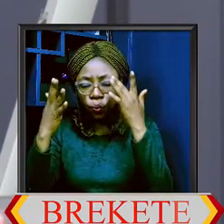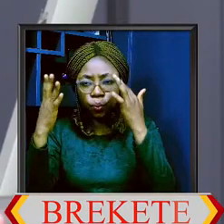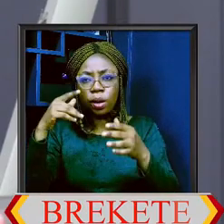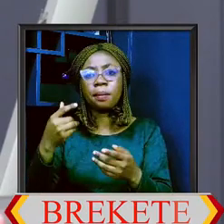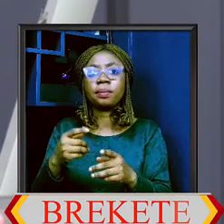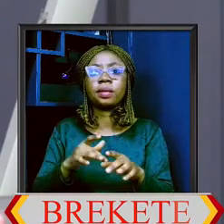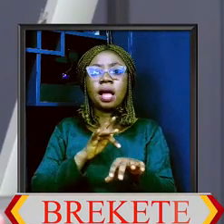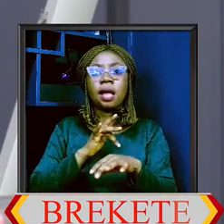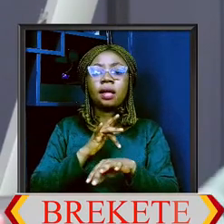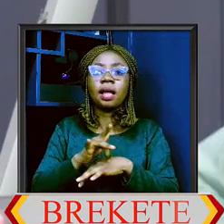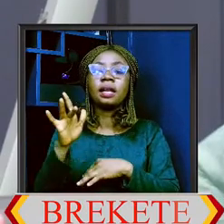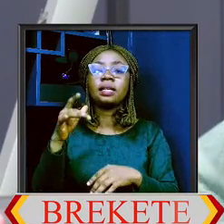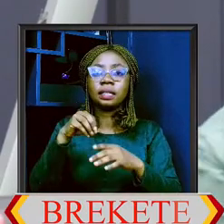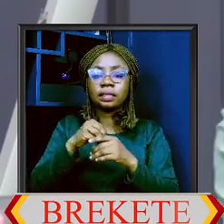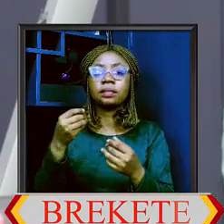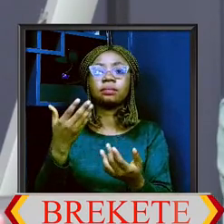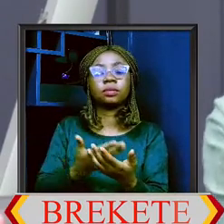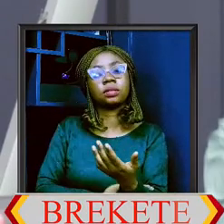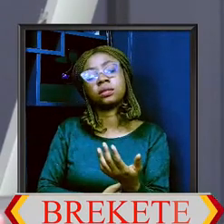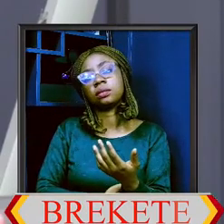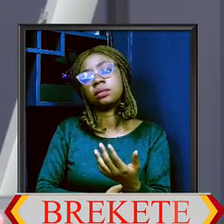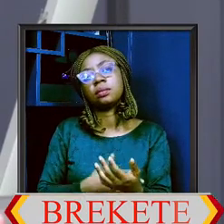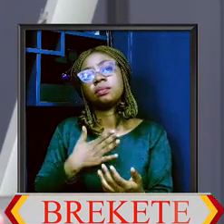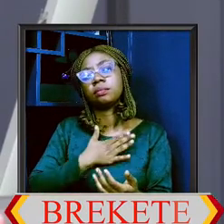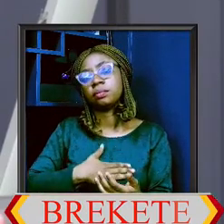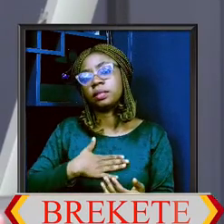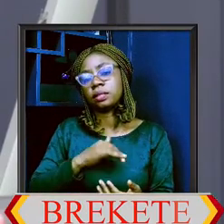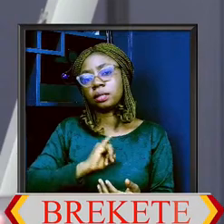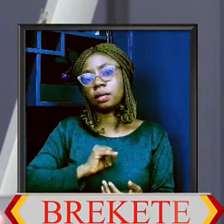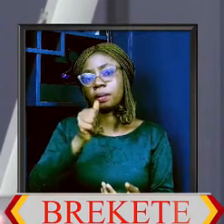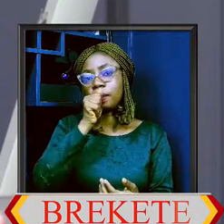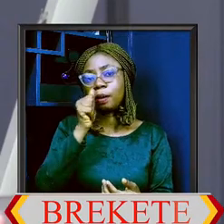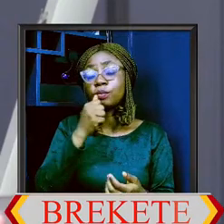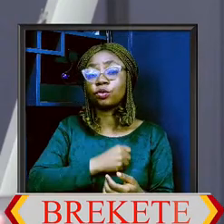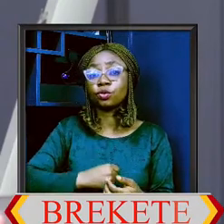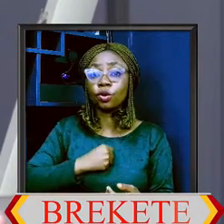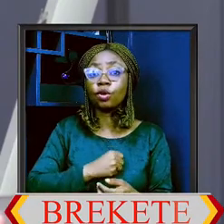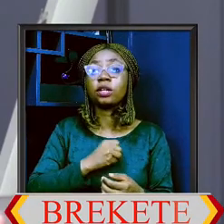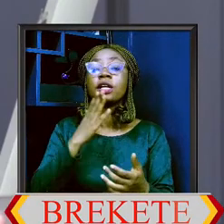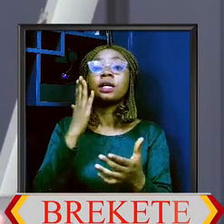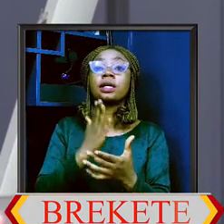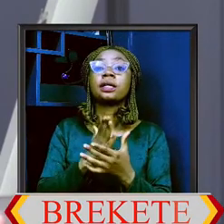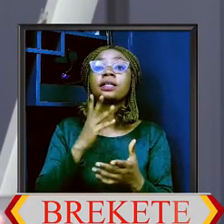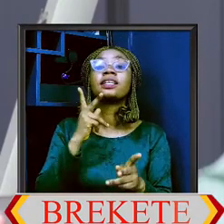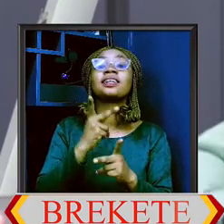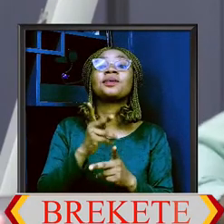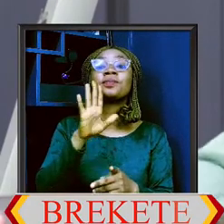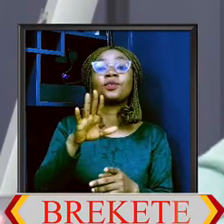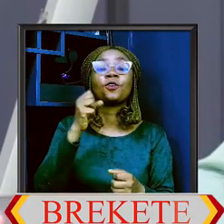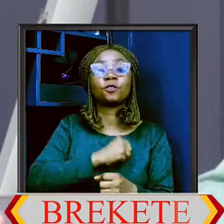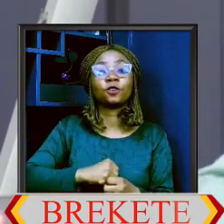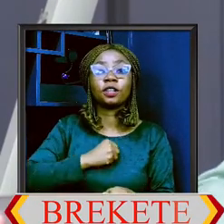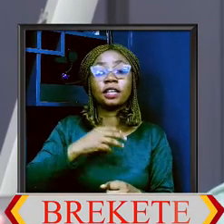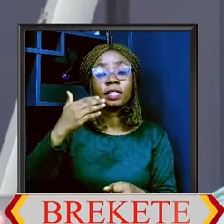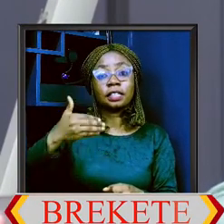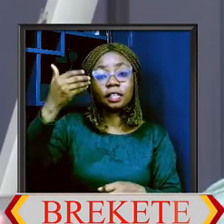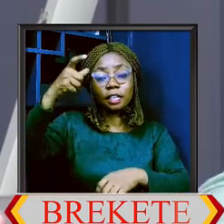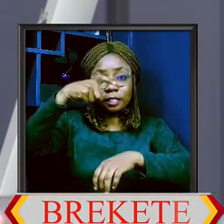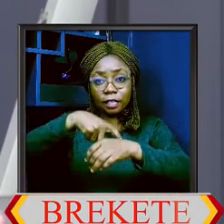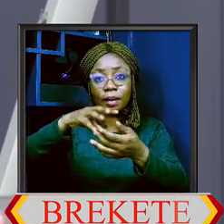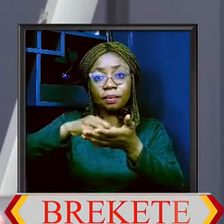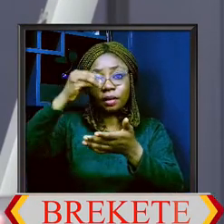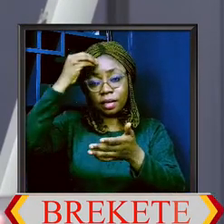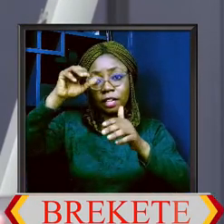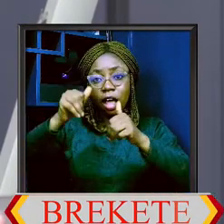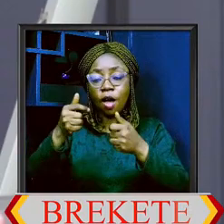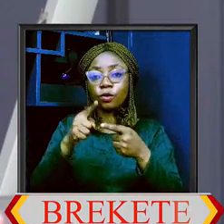the morning I'm sorry sir I'm Sor I'm sorry oh sorry at the end the call now next time learn